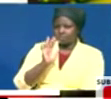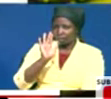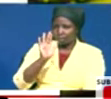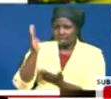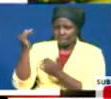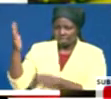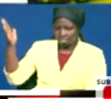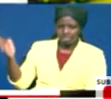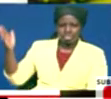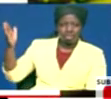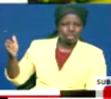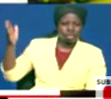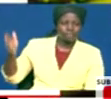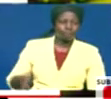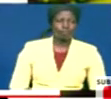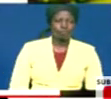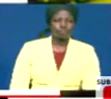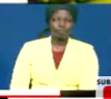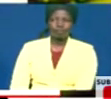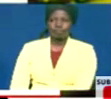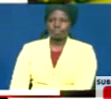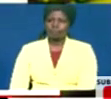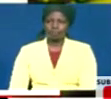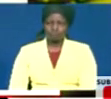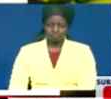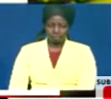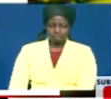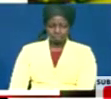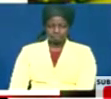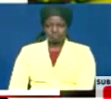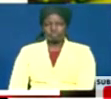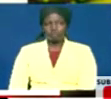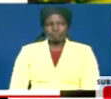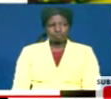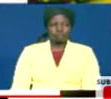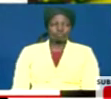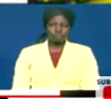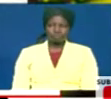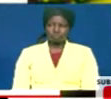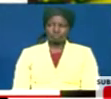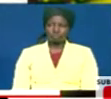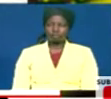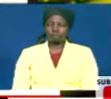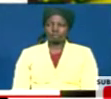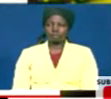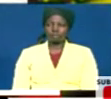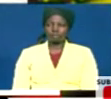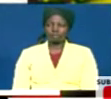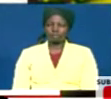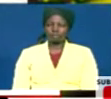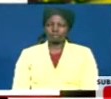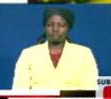at 2,875 shillings, urea at 3,500 shillings, NPK retailing at